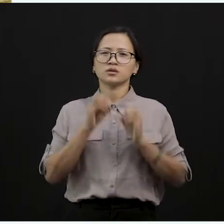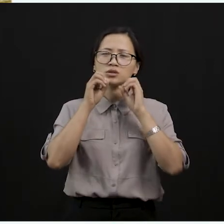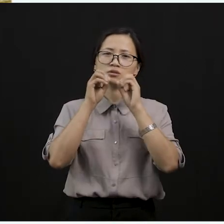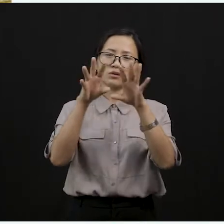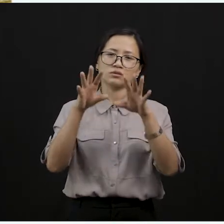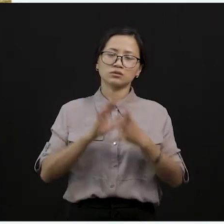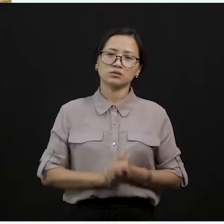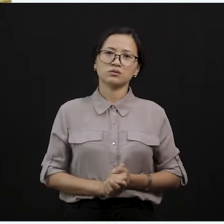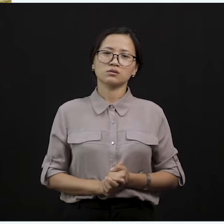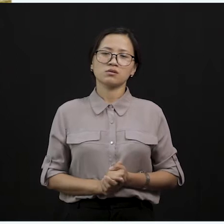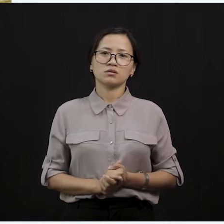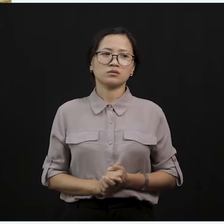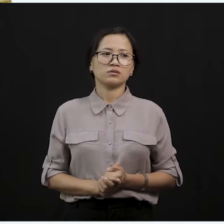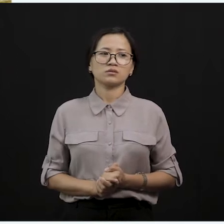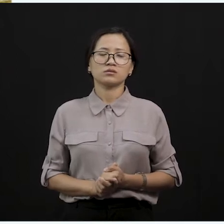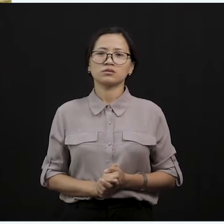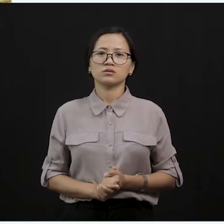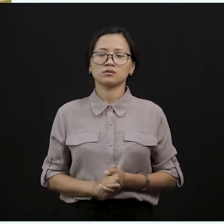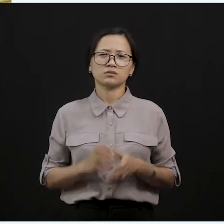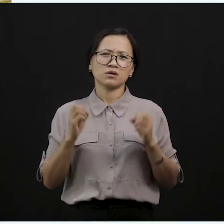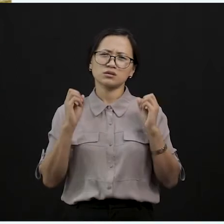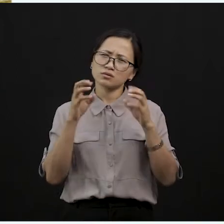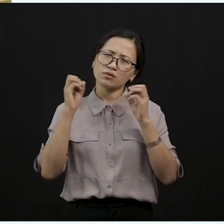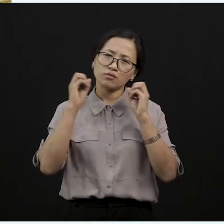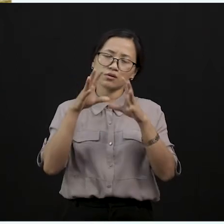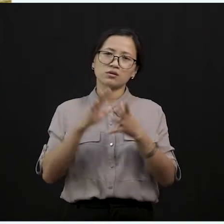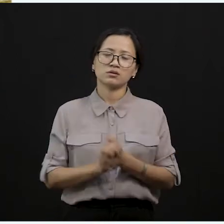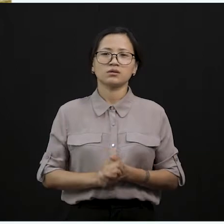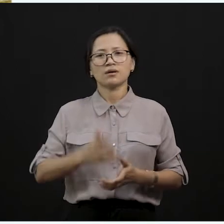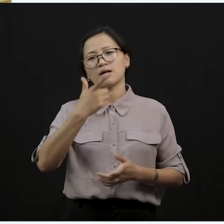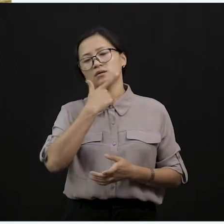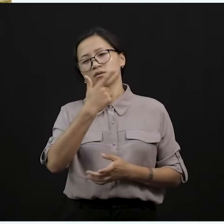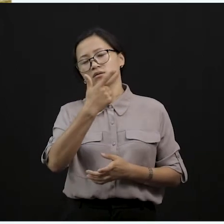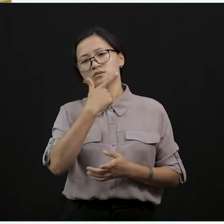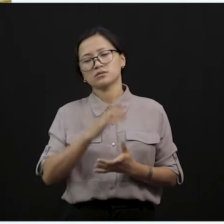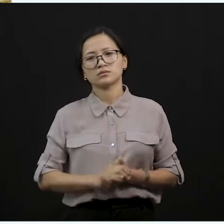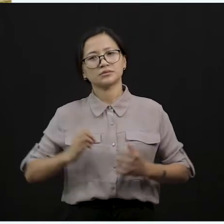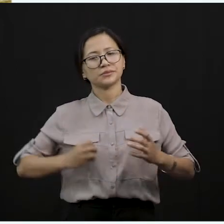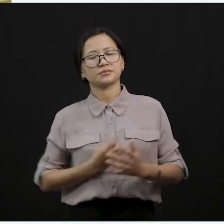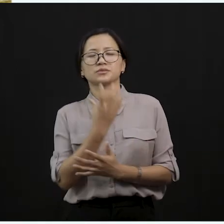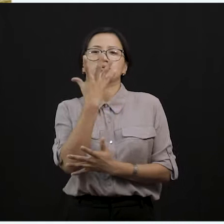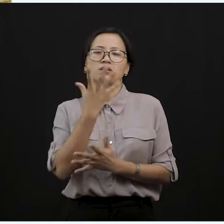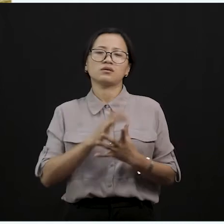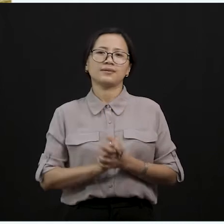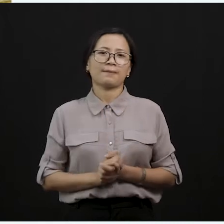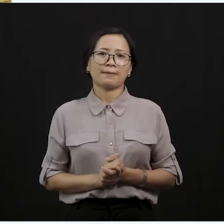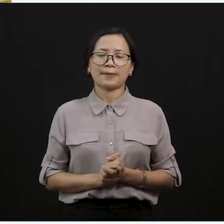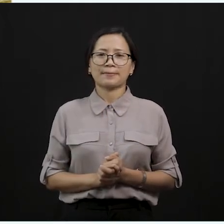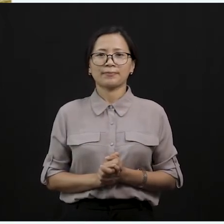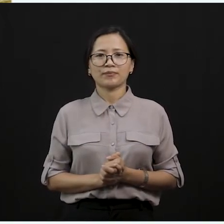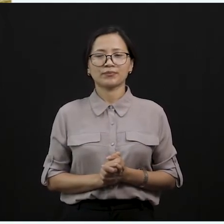shouting, right? Shouting, screaming, ha ha ha, enjoying,